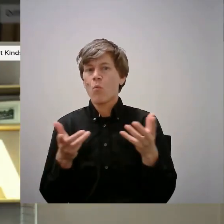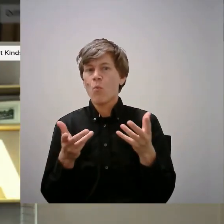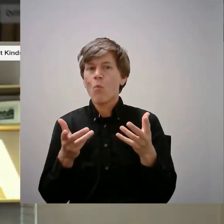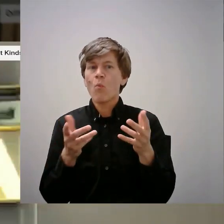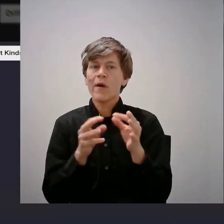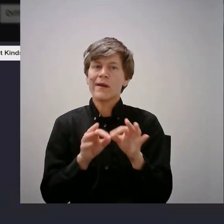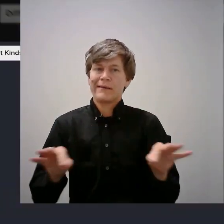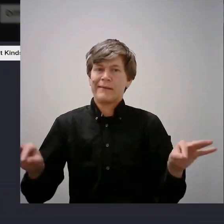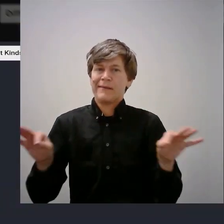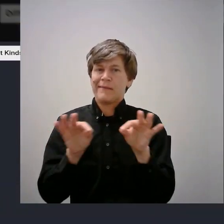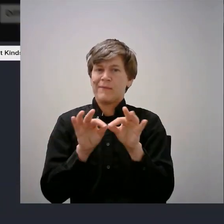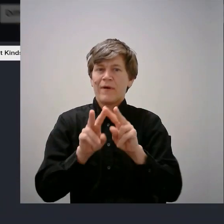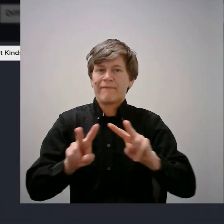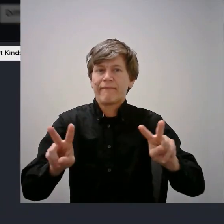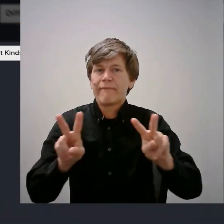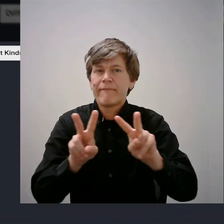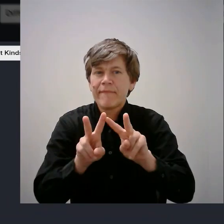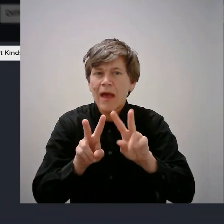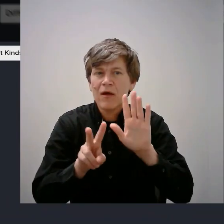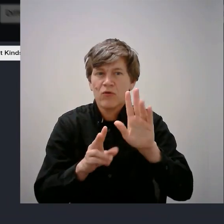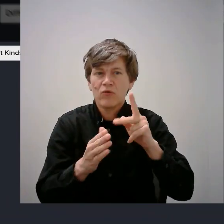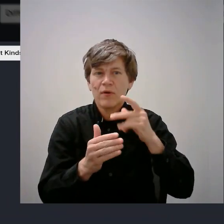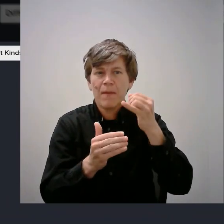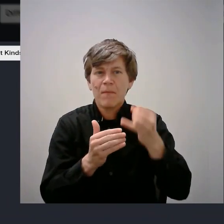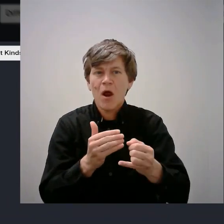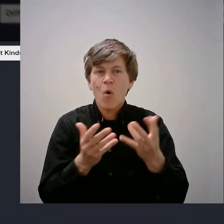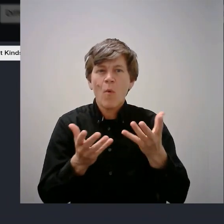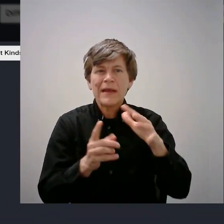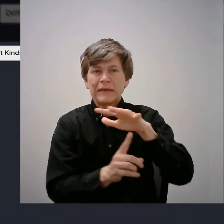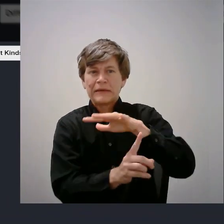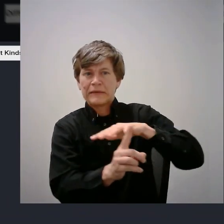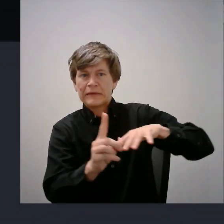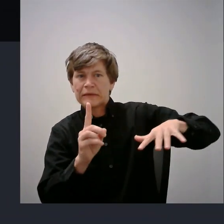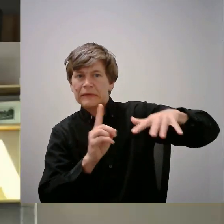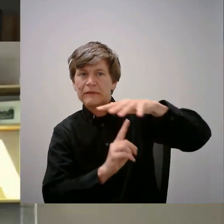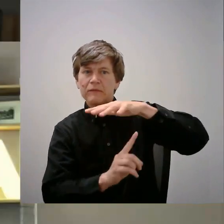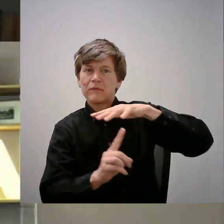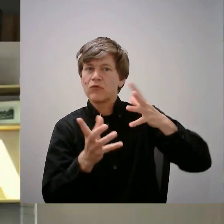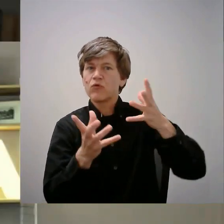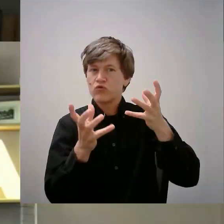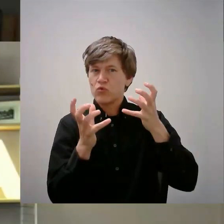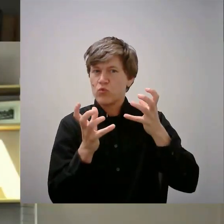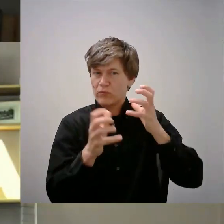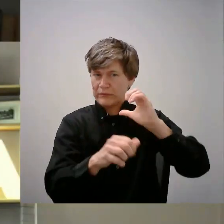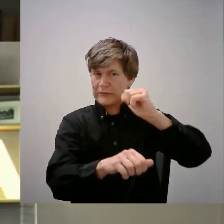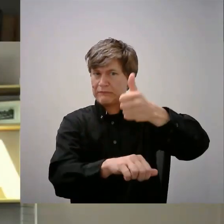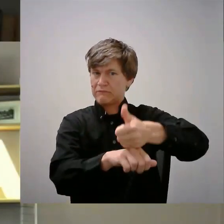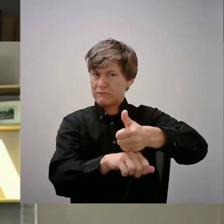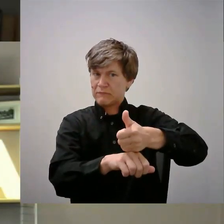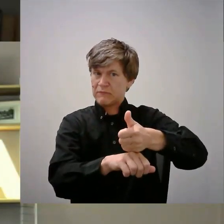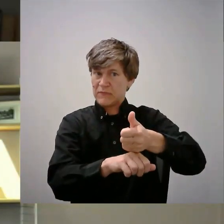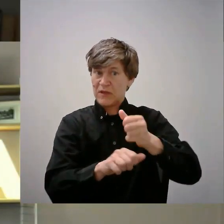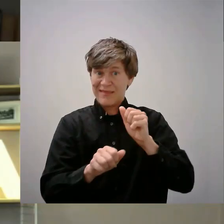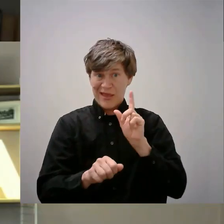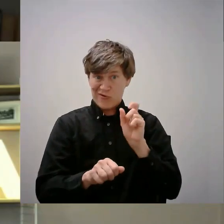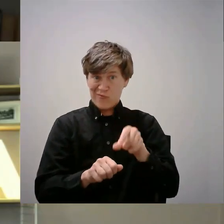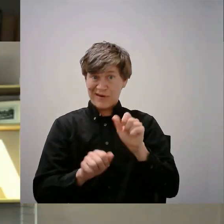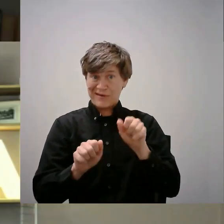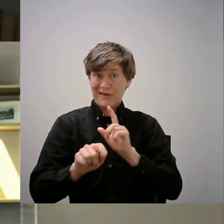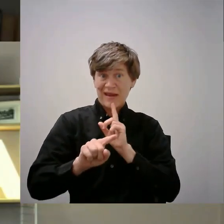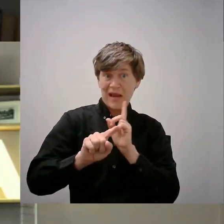of your project? What atmosphere do you want to create? When you answer this, you can think about the palette